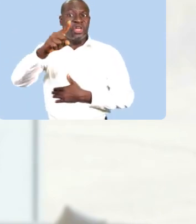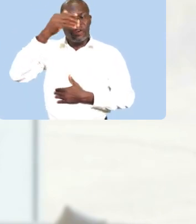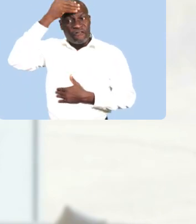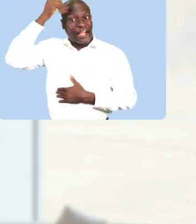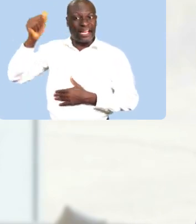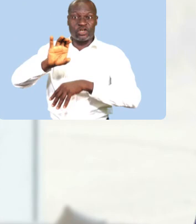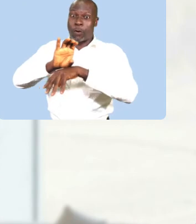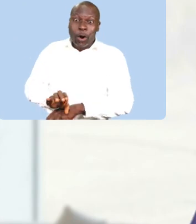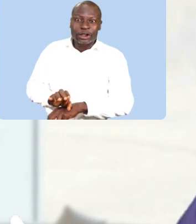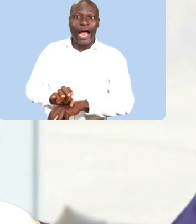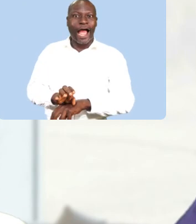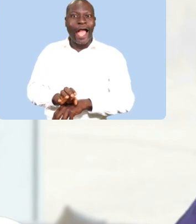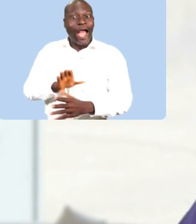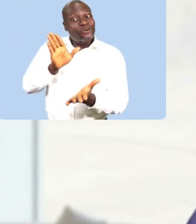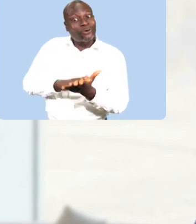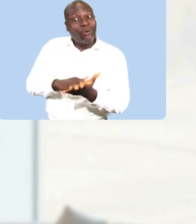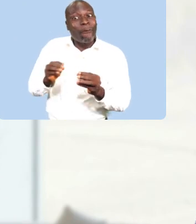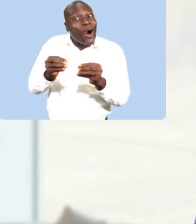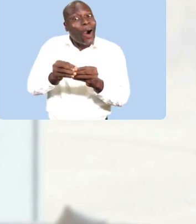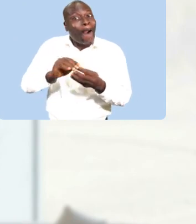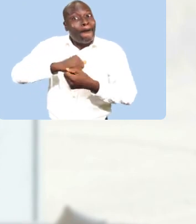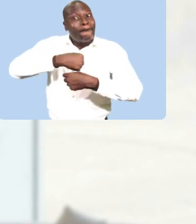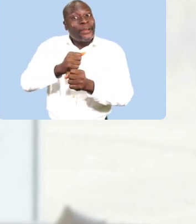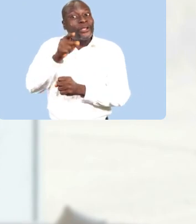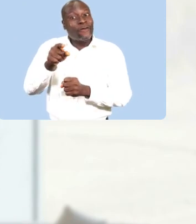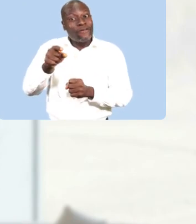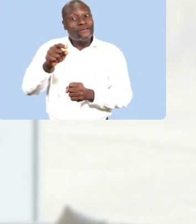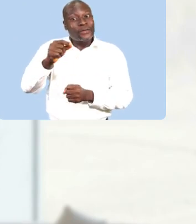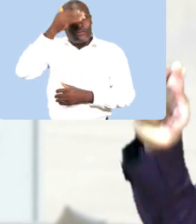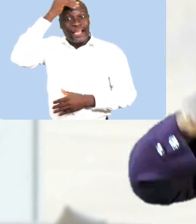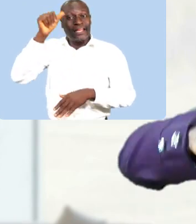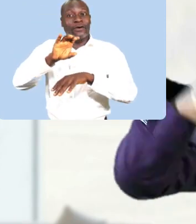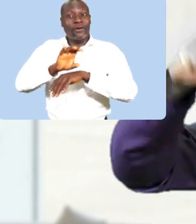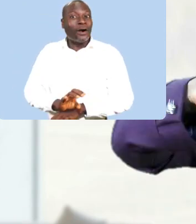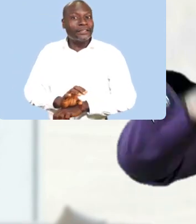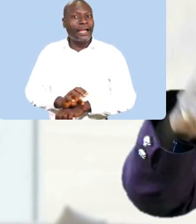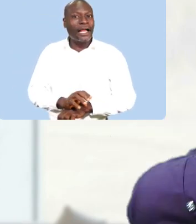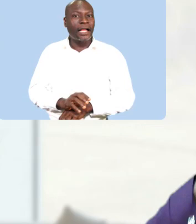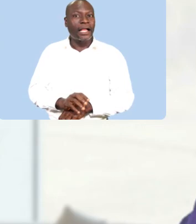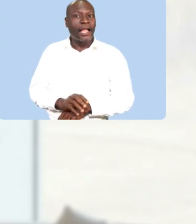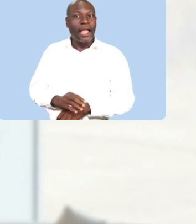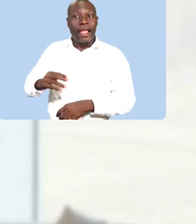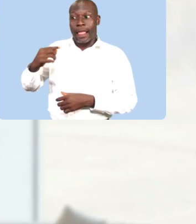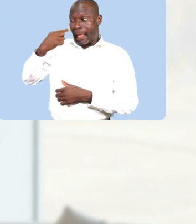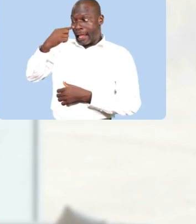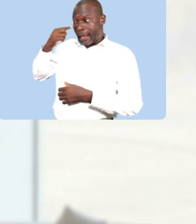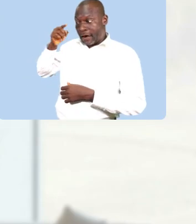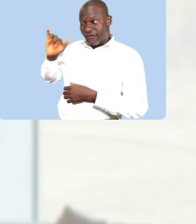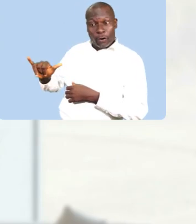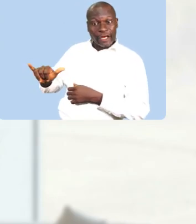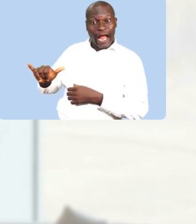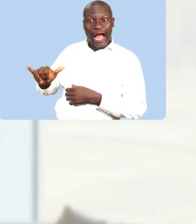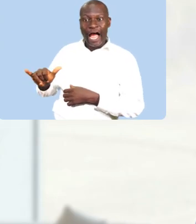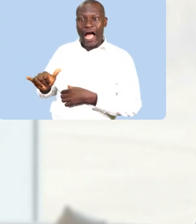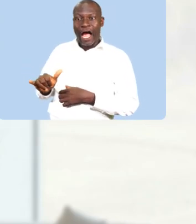okocha. Eni ya radi huye mabo. Wadafu pa uti ya mi. California for ego tu ye. Sa wanyintum.